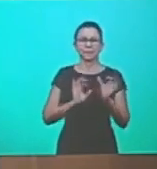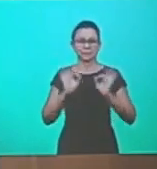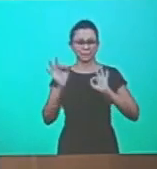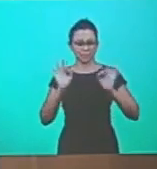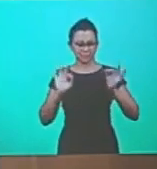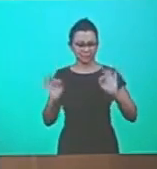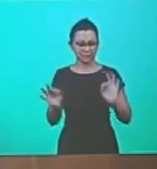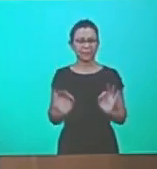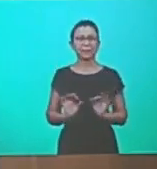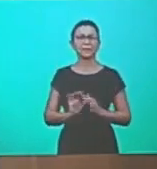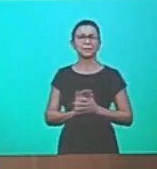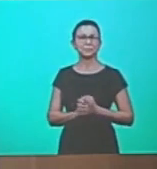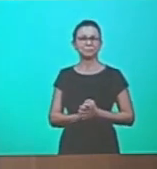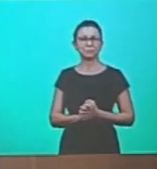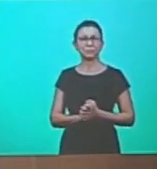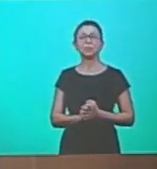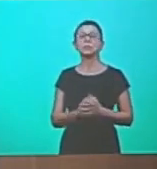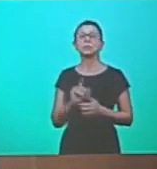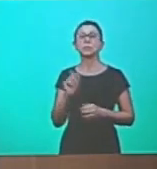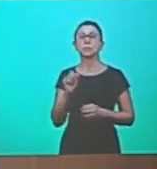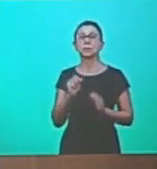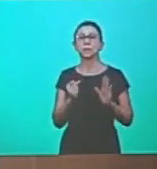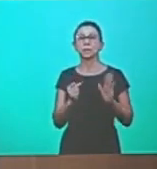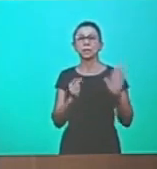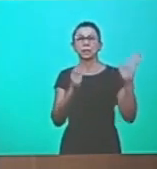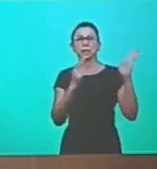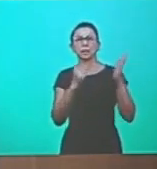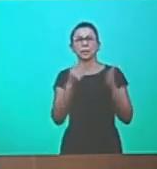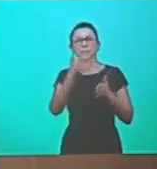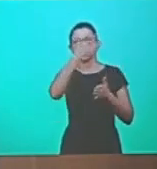The first thing you do when you prepare for a wedding,